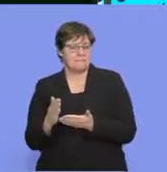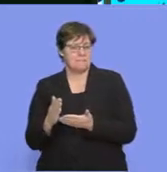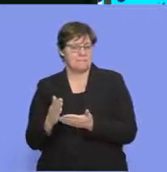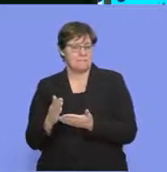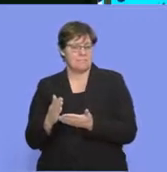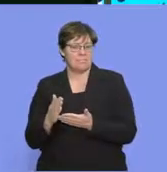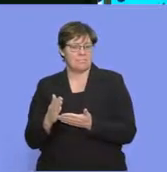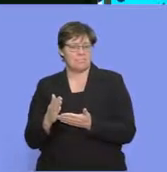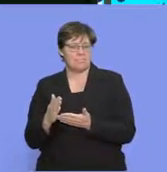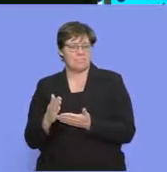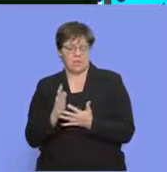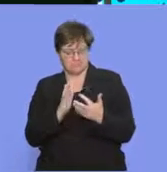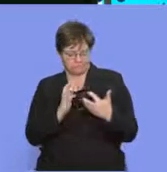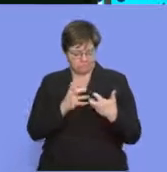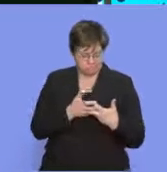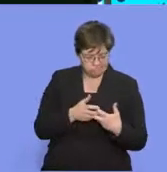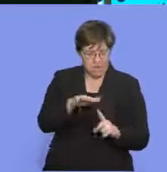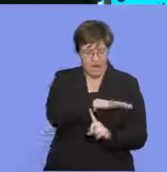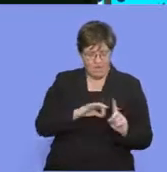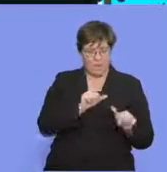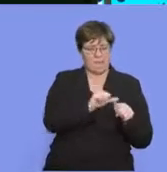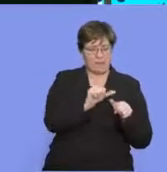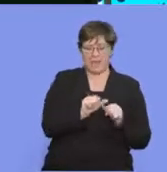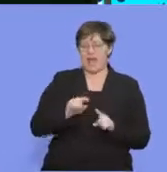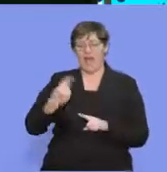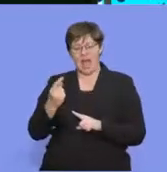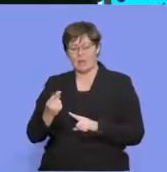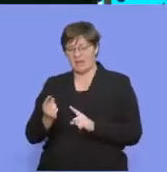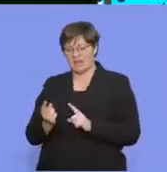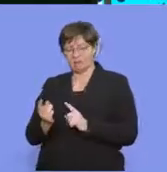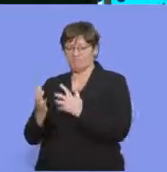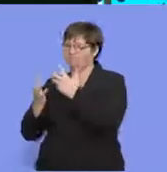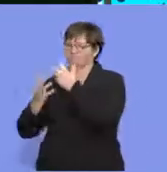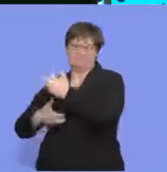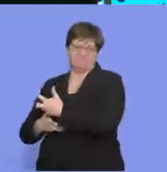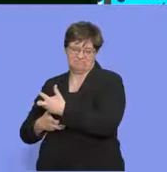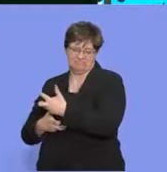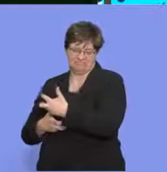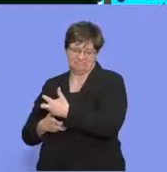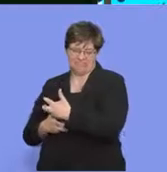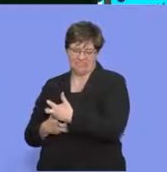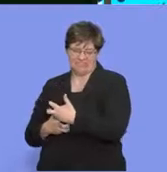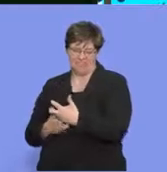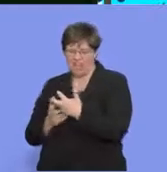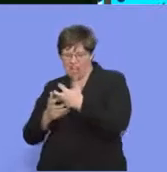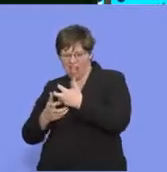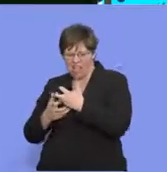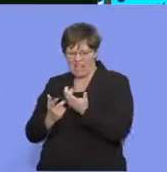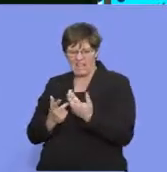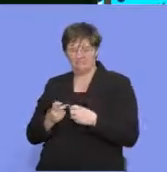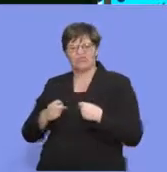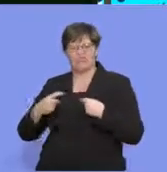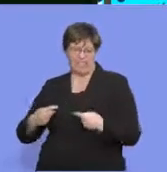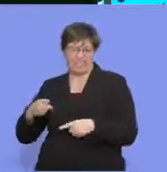that would make them better suited for those environmental conditions. And then there are those that are not so well suited,